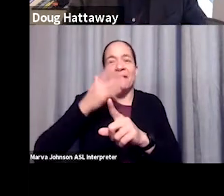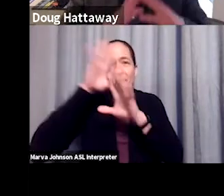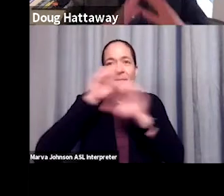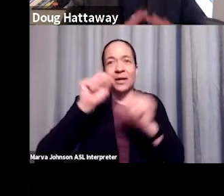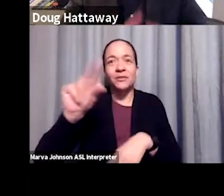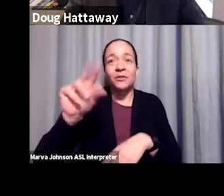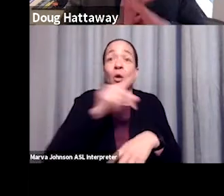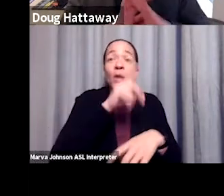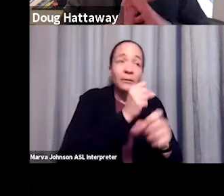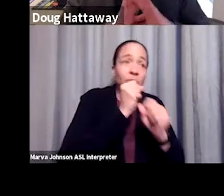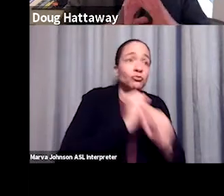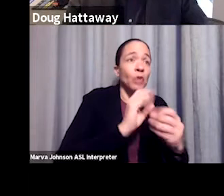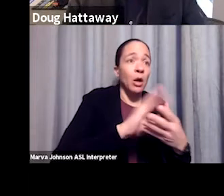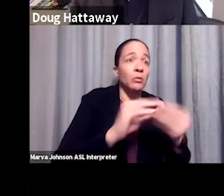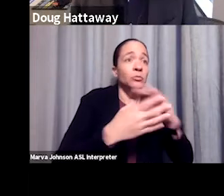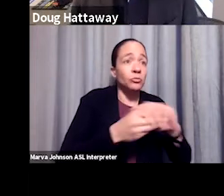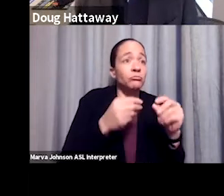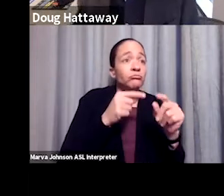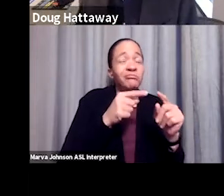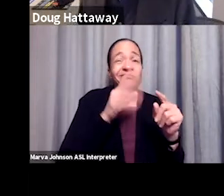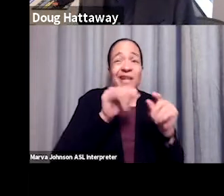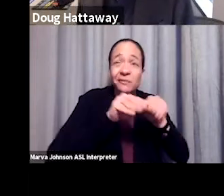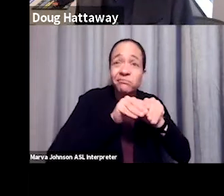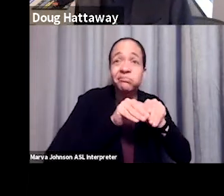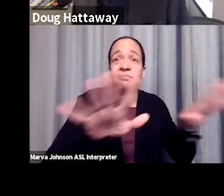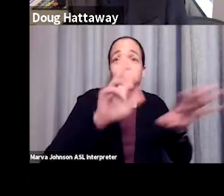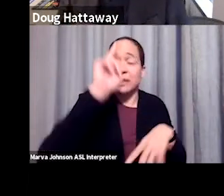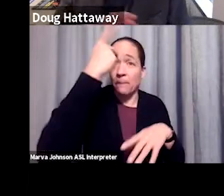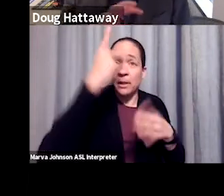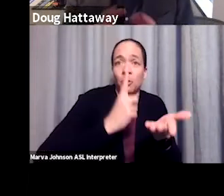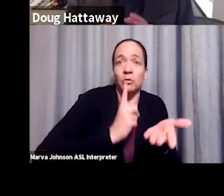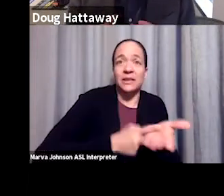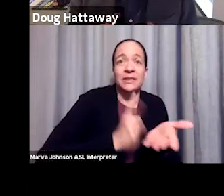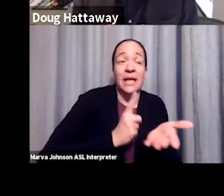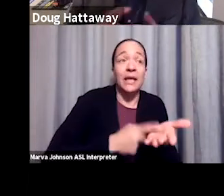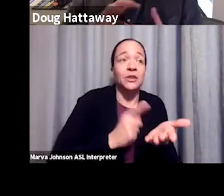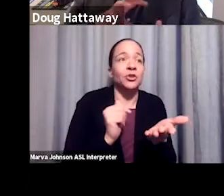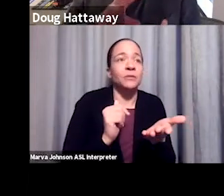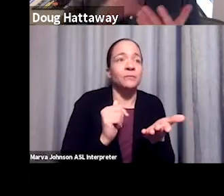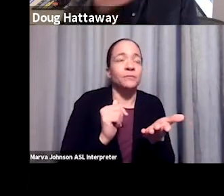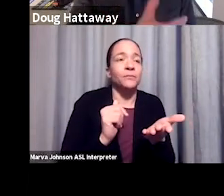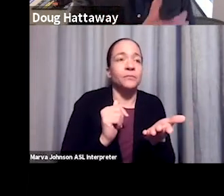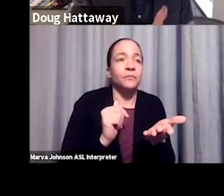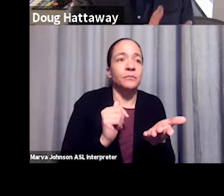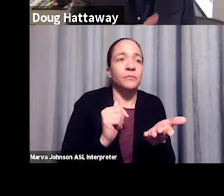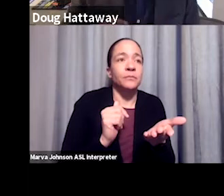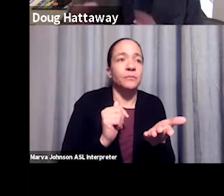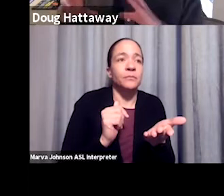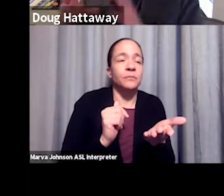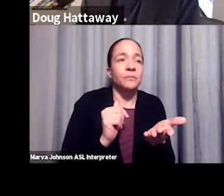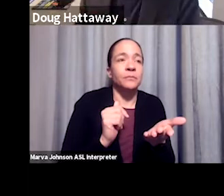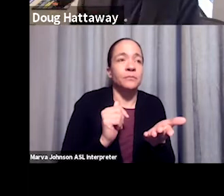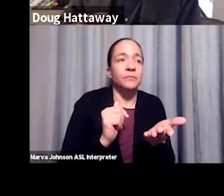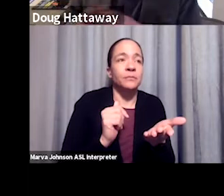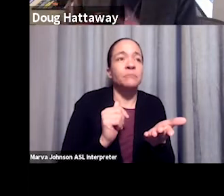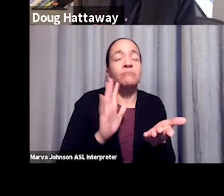dominant narrative. This is what was dominating the political conversation. So we needed to change, we needed to contend with that.